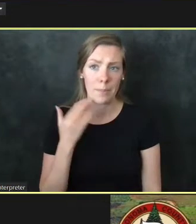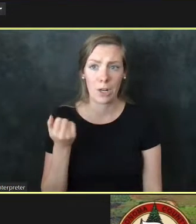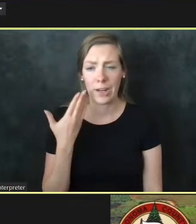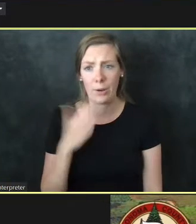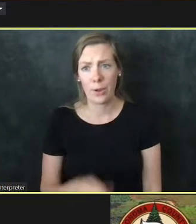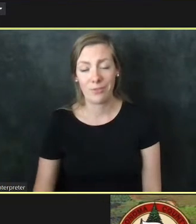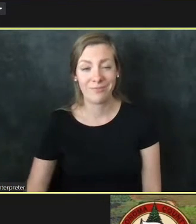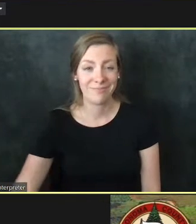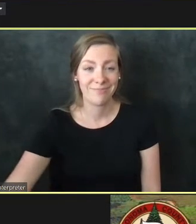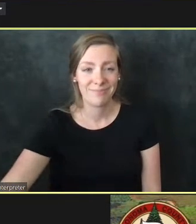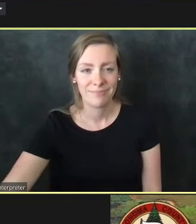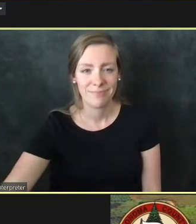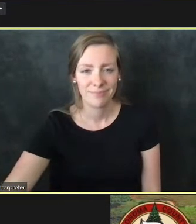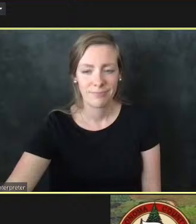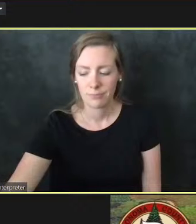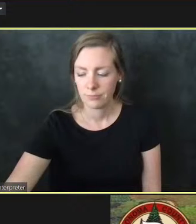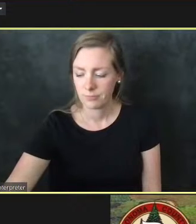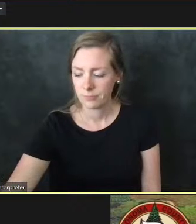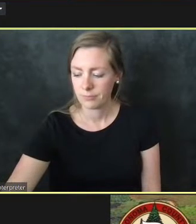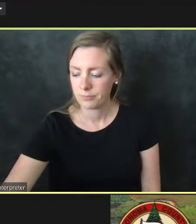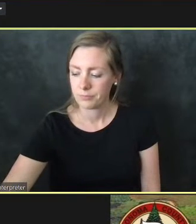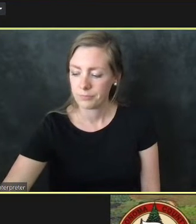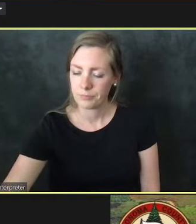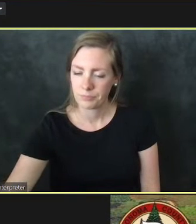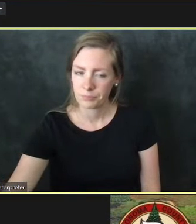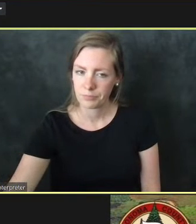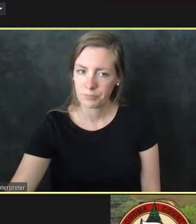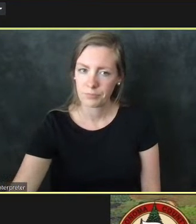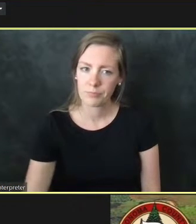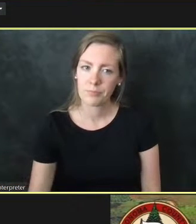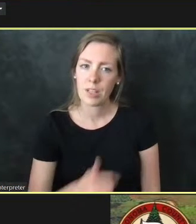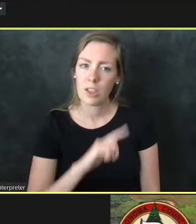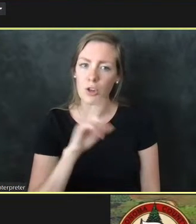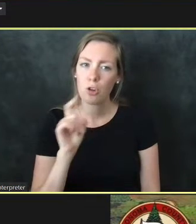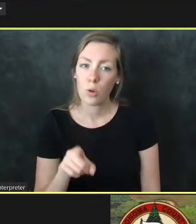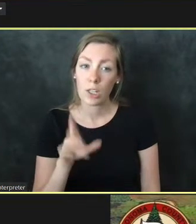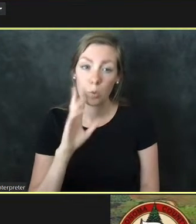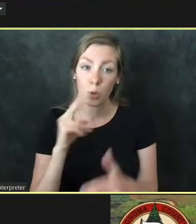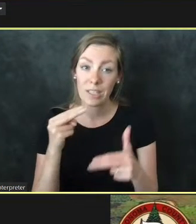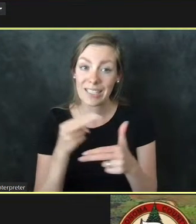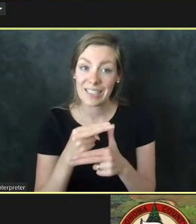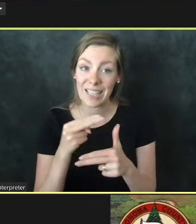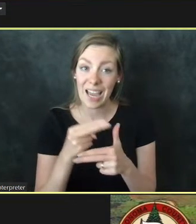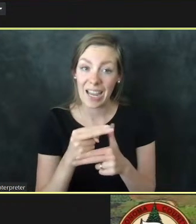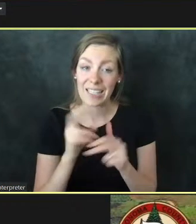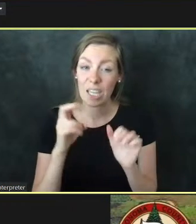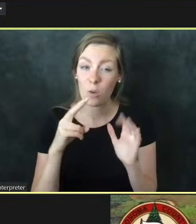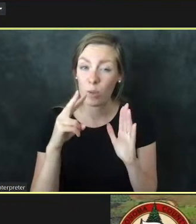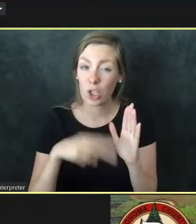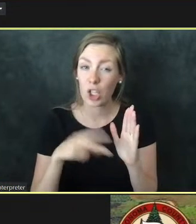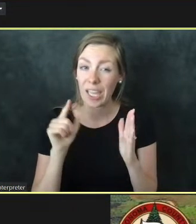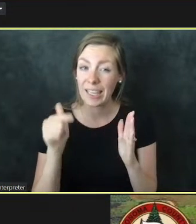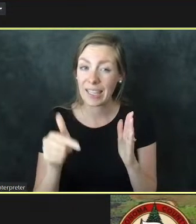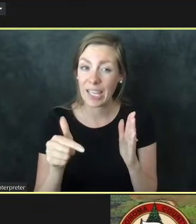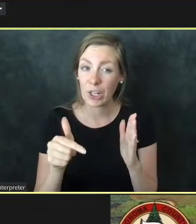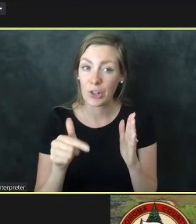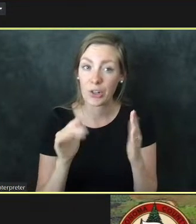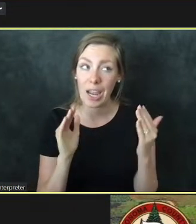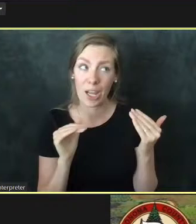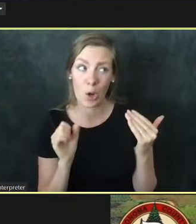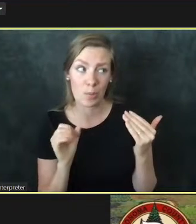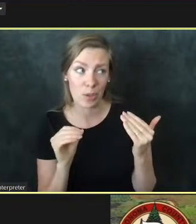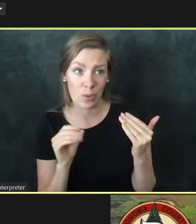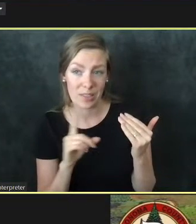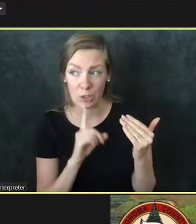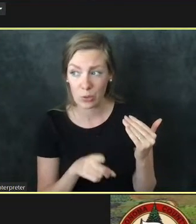that. Someone did ask, are slides to be made available after the meeting to reference the links? I certainly hope so. Paul, can you